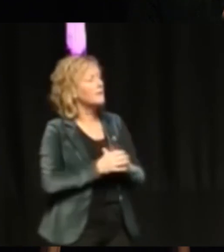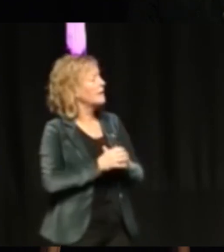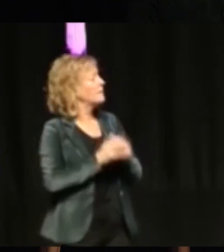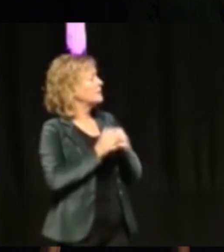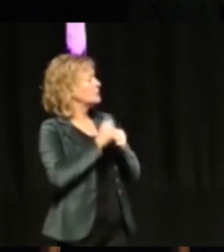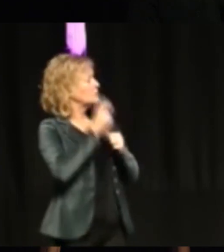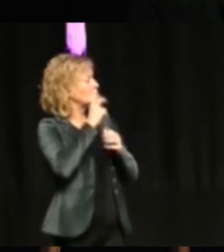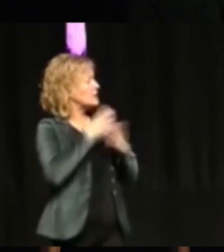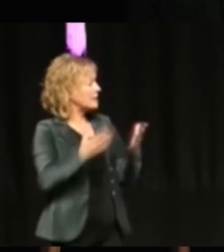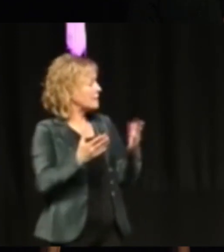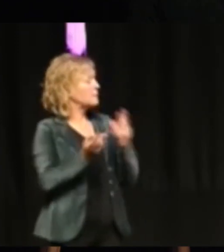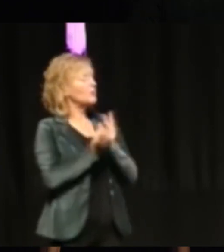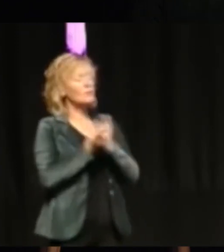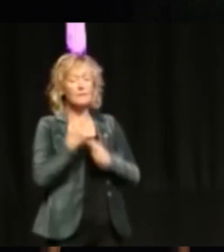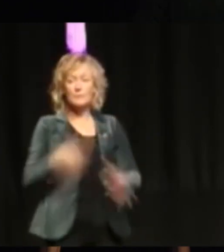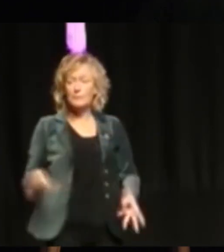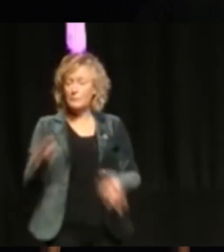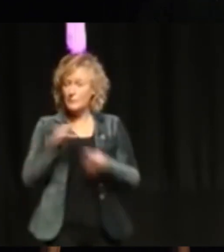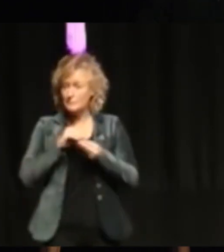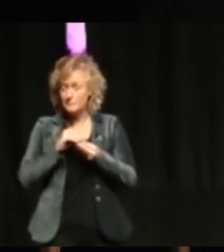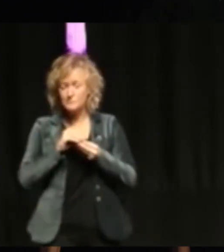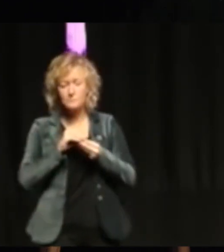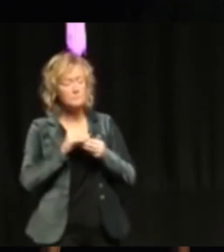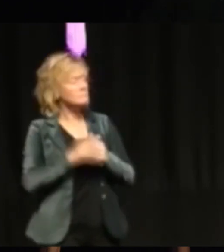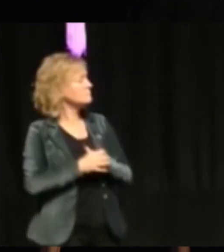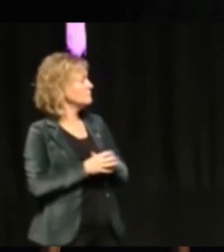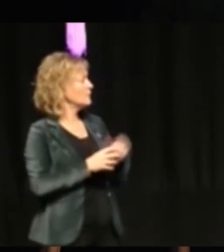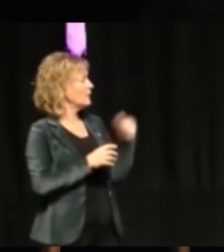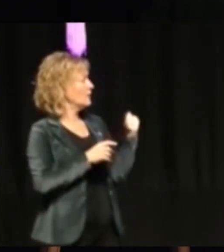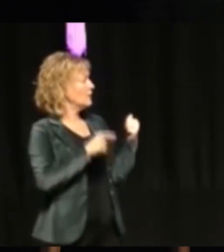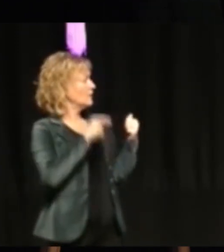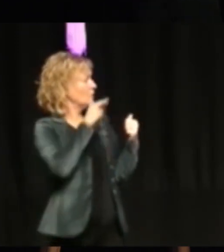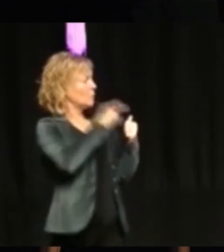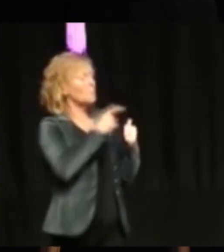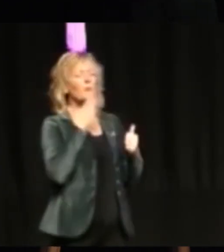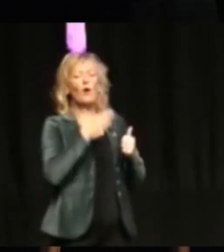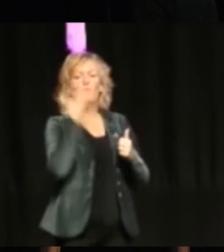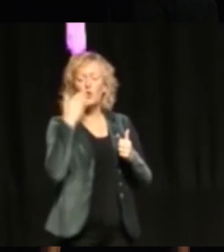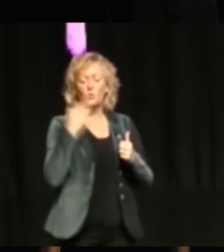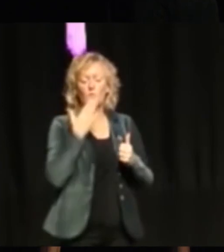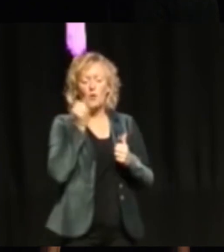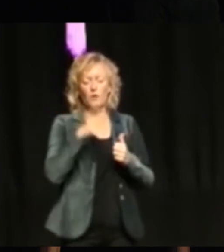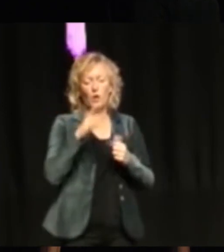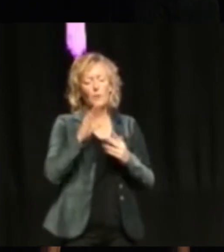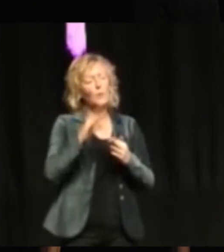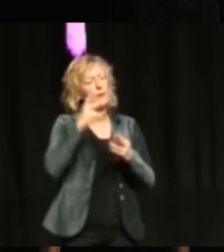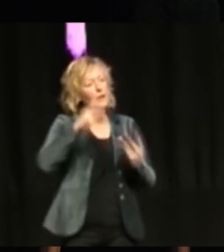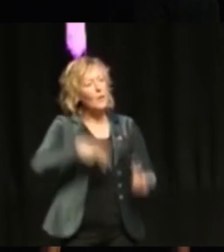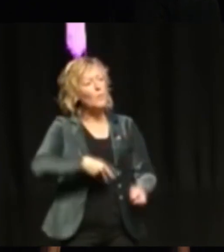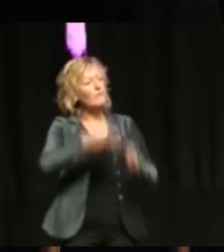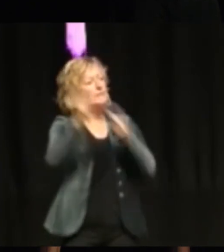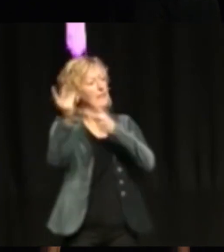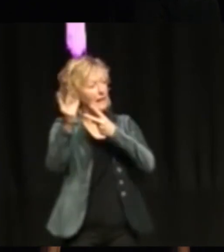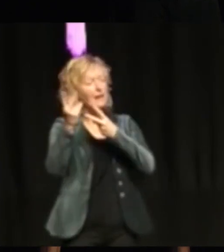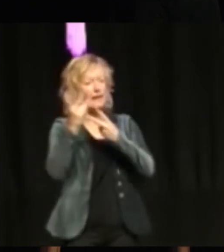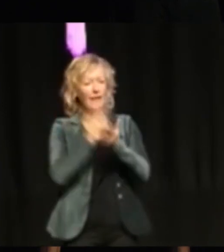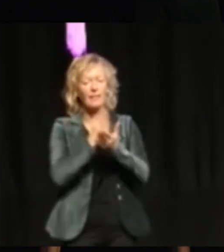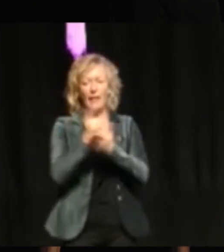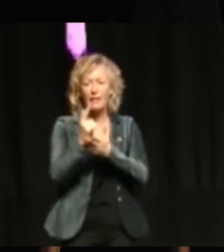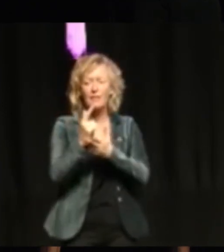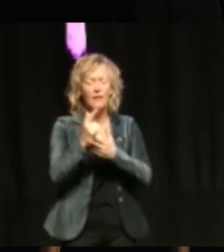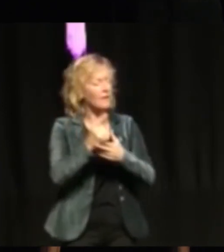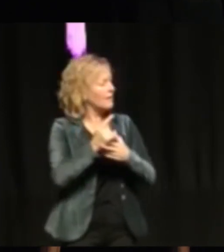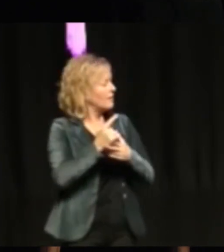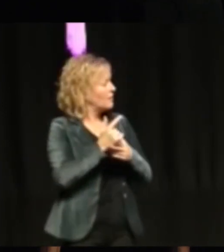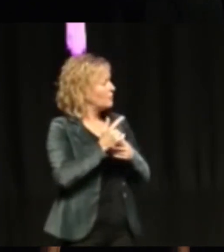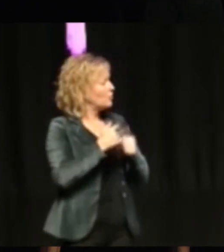So we need to wrap this up. And you mentioned it, you did it very well when it comes to talk about the universality. Do you want a final word on because